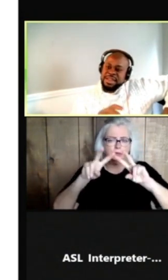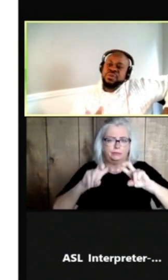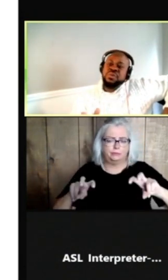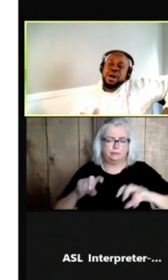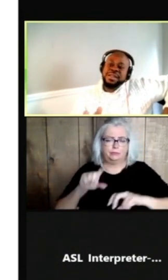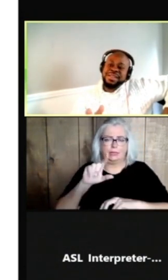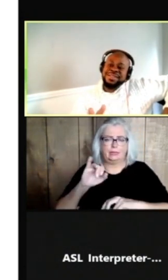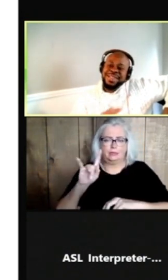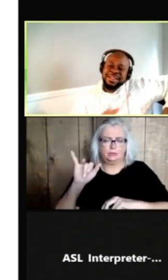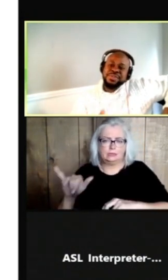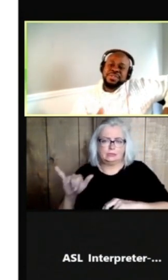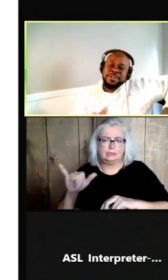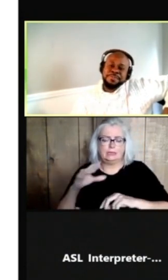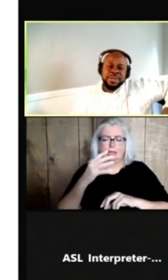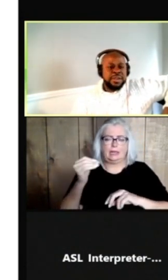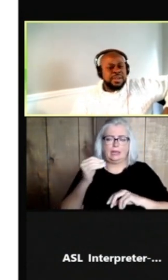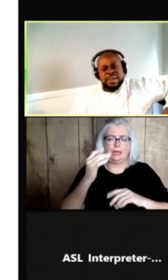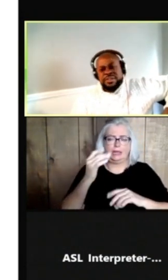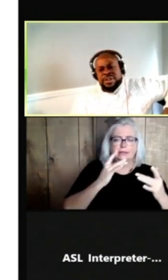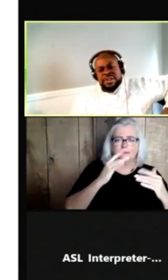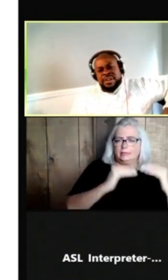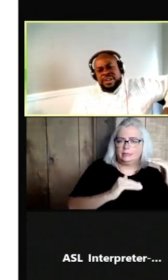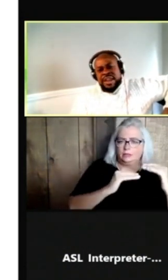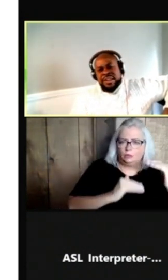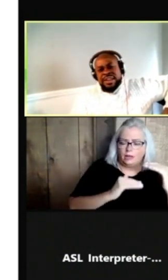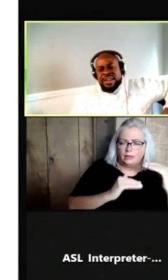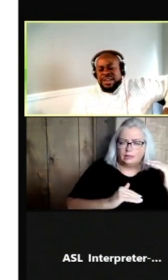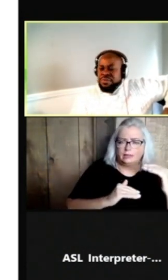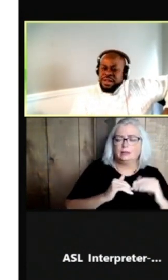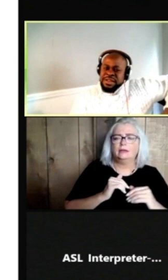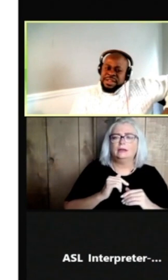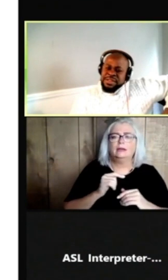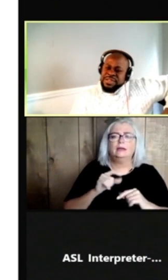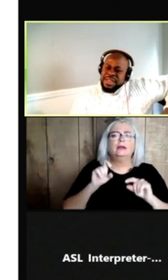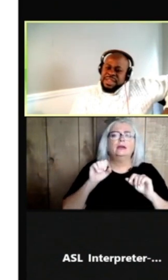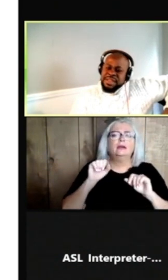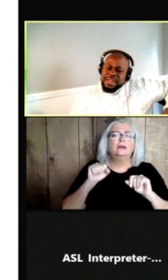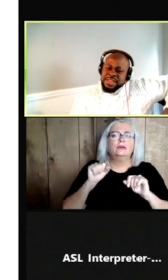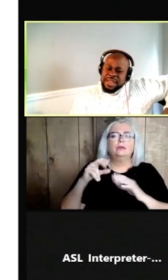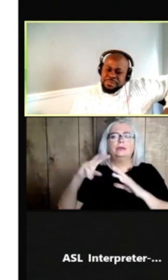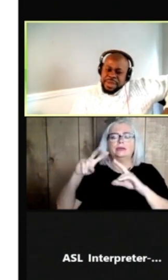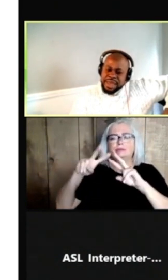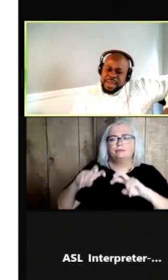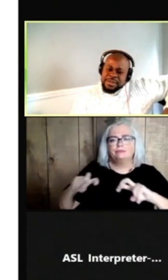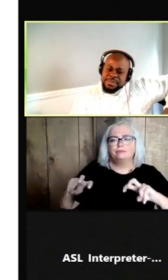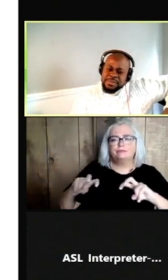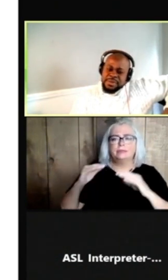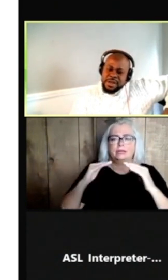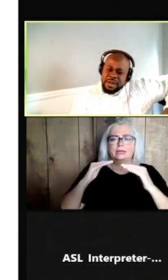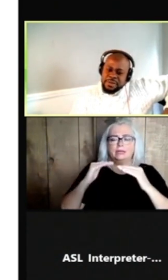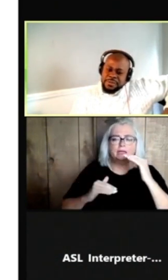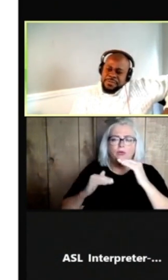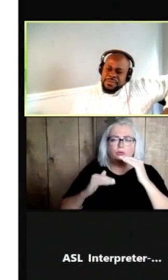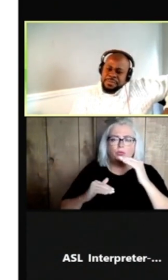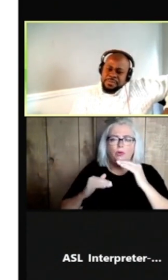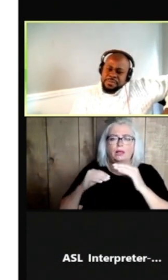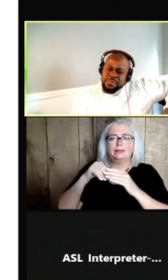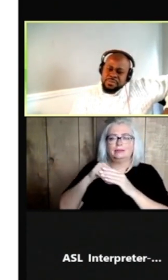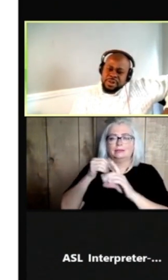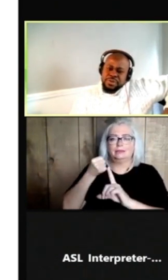and inequalities in literacy is you can look at inequalities in the impact